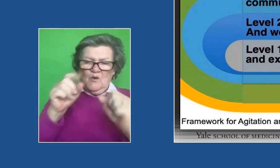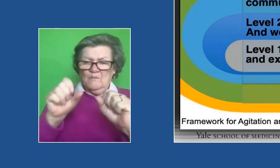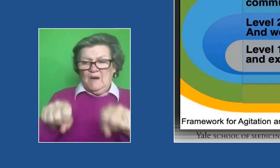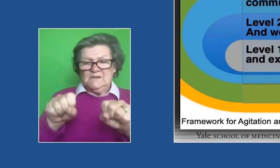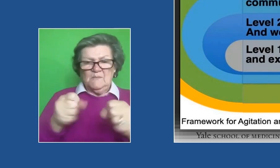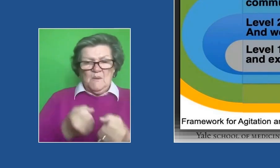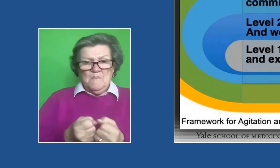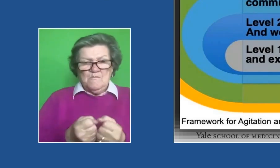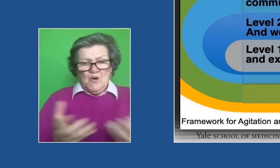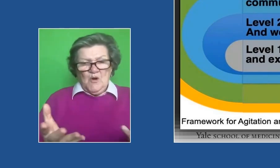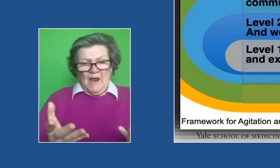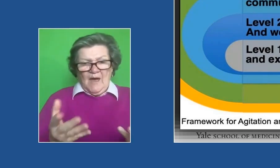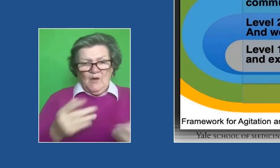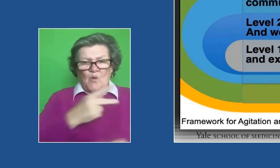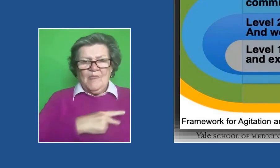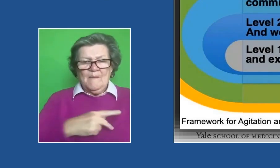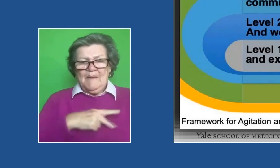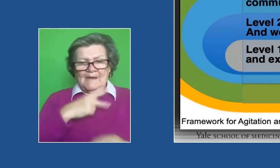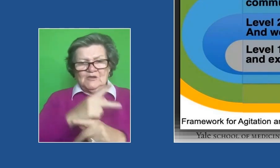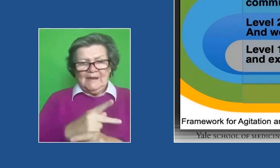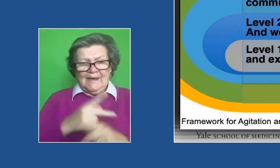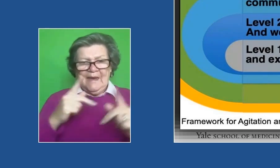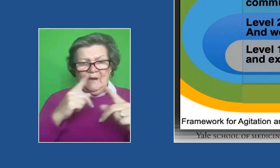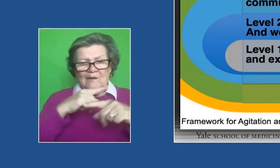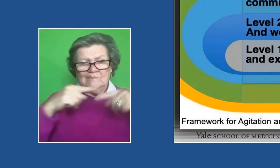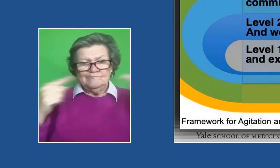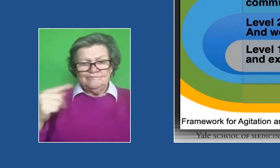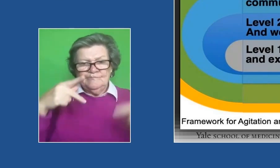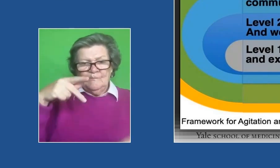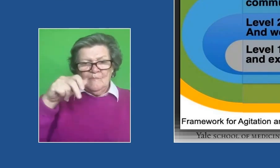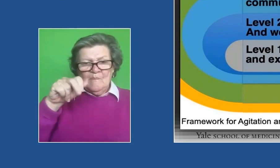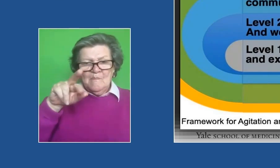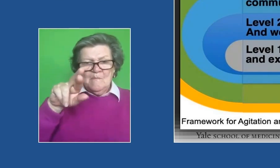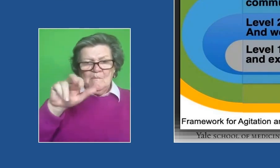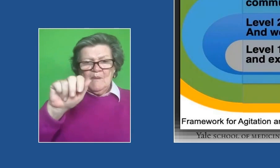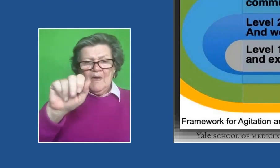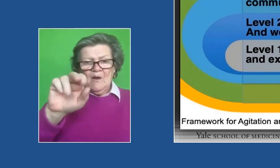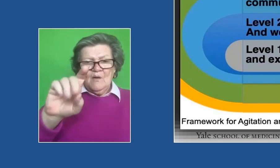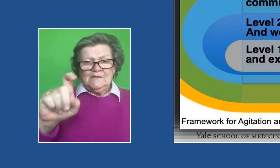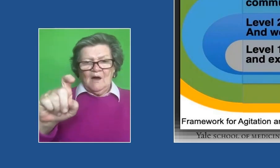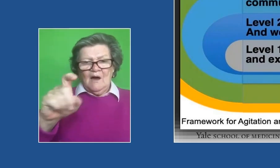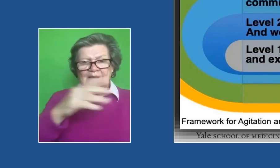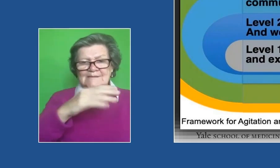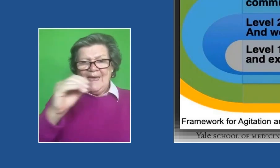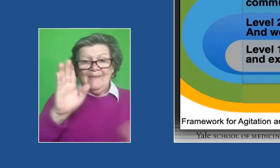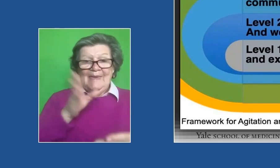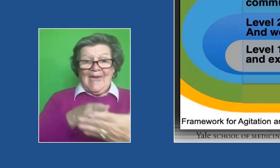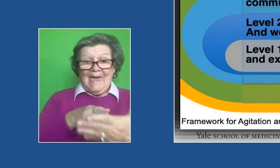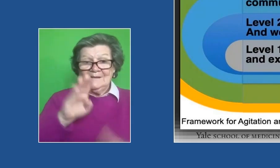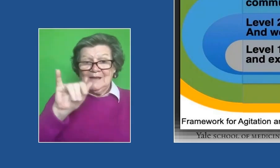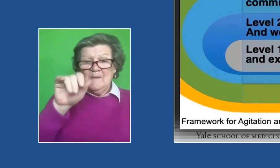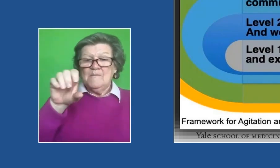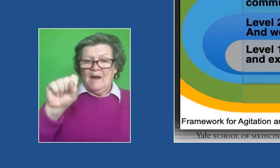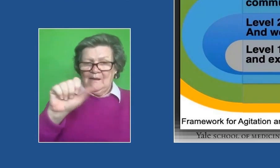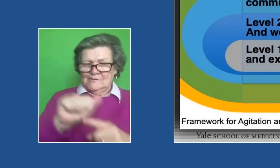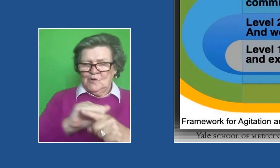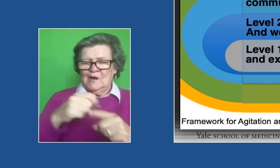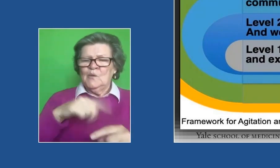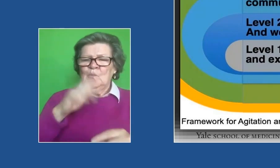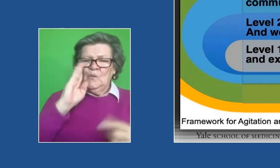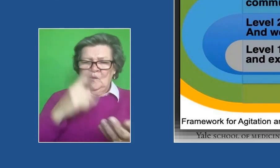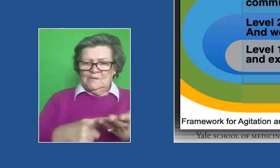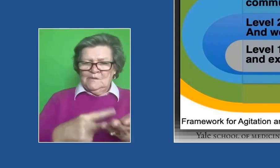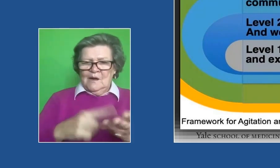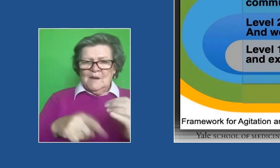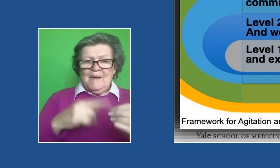patient care paradox that we talked about, and then doing de-escalation training and specifically anti-bias training, which we'll talk about. And then at the